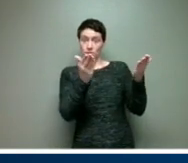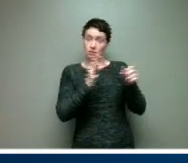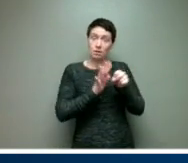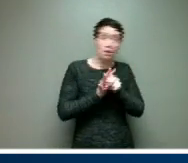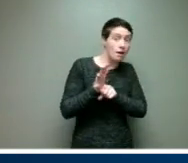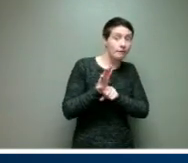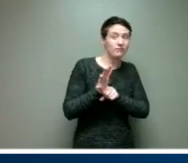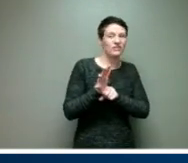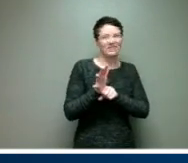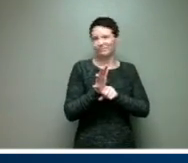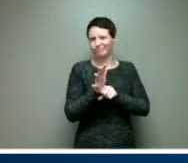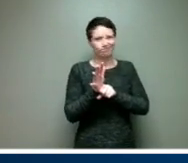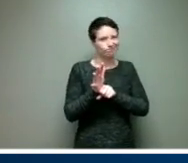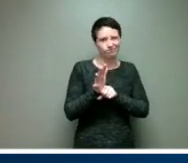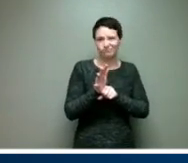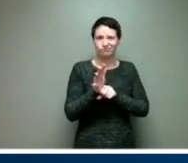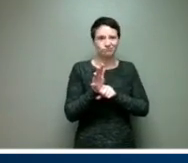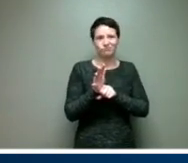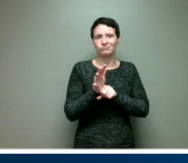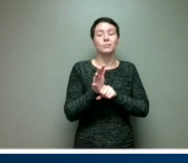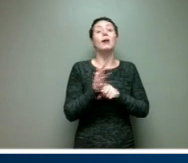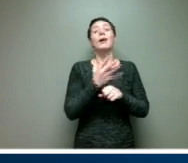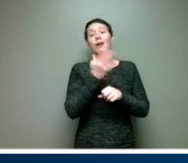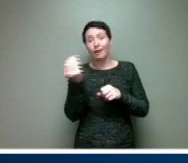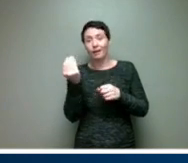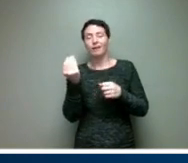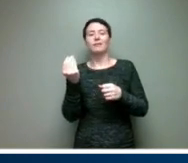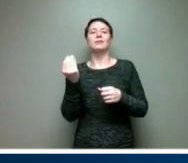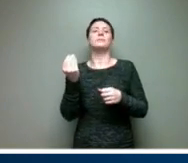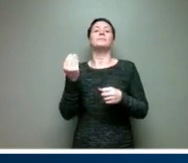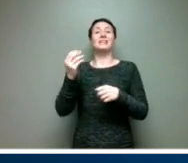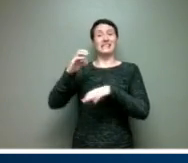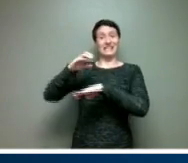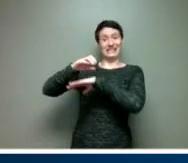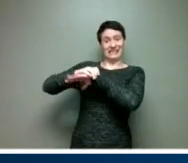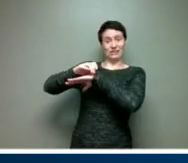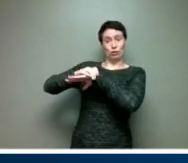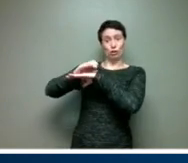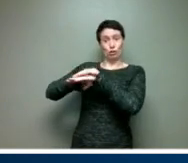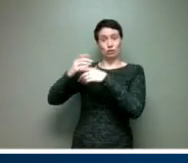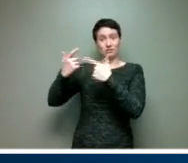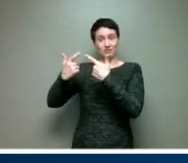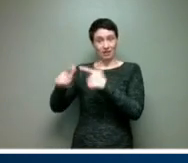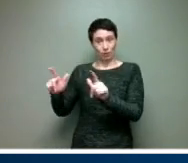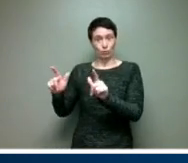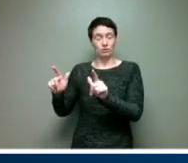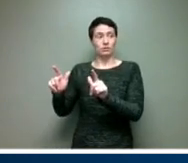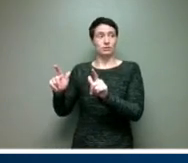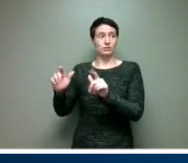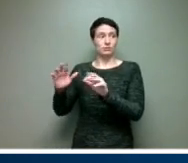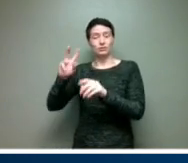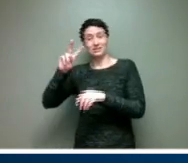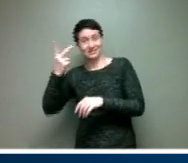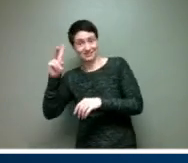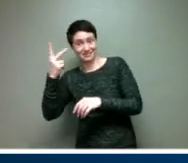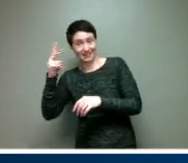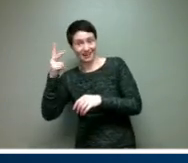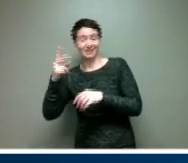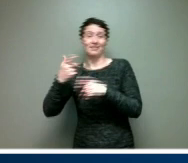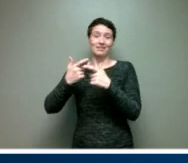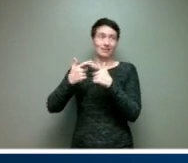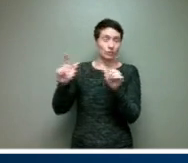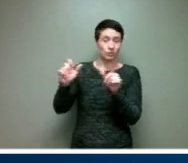families understand, and they are in various languages. And then today we even talked about, well, maybe we need to put